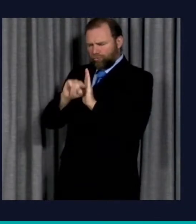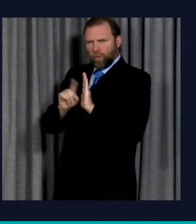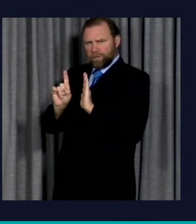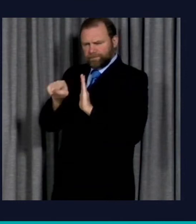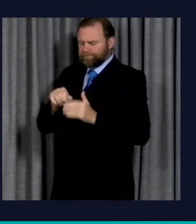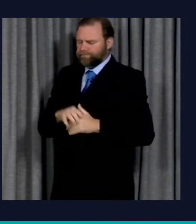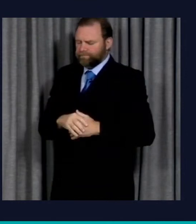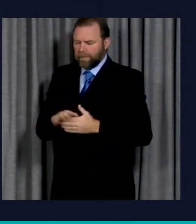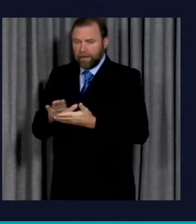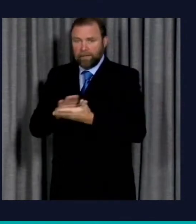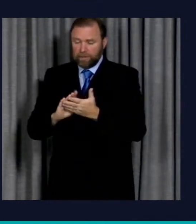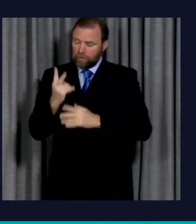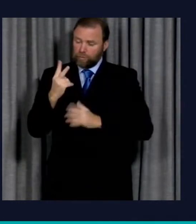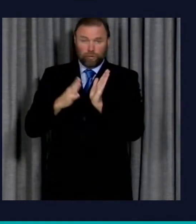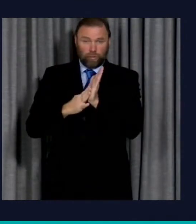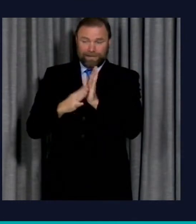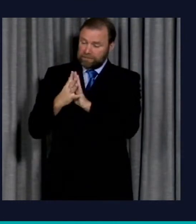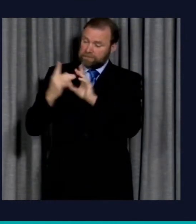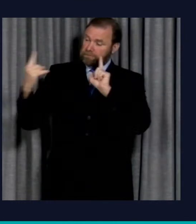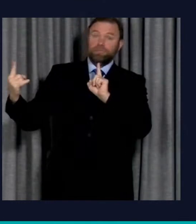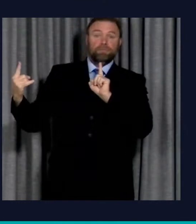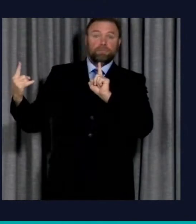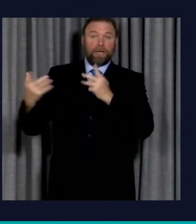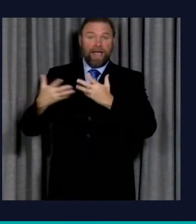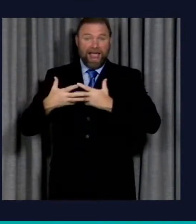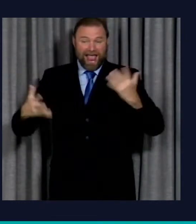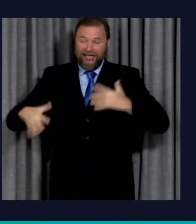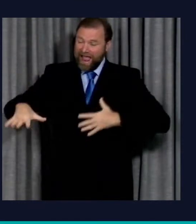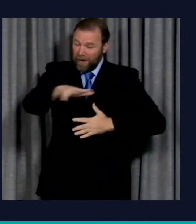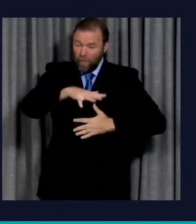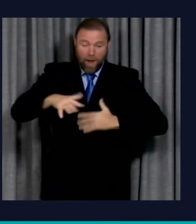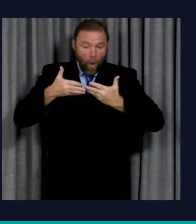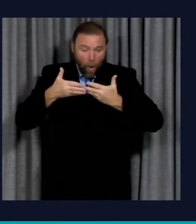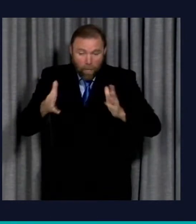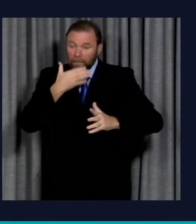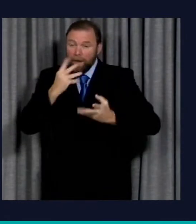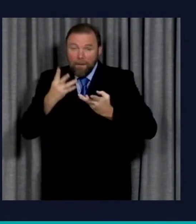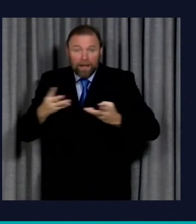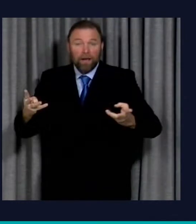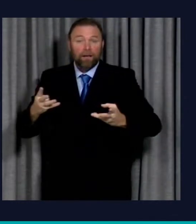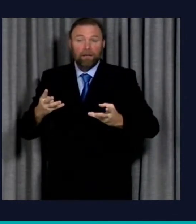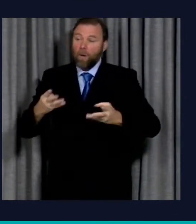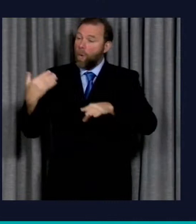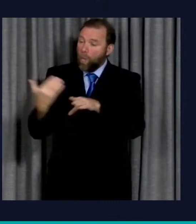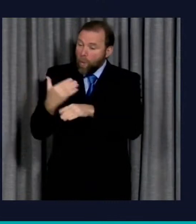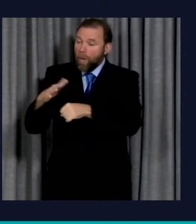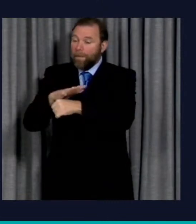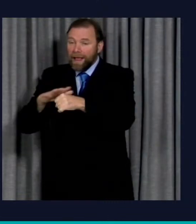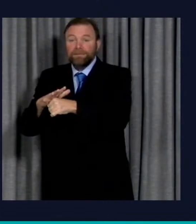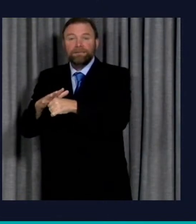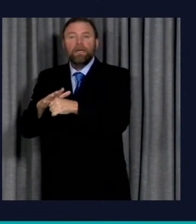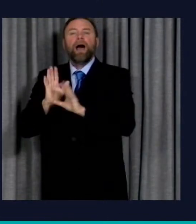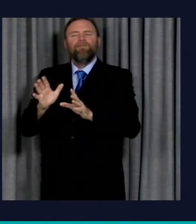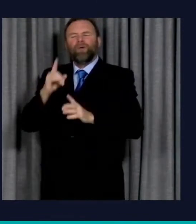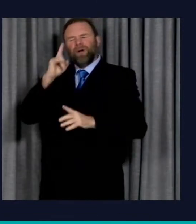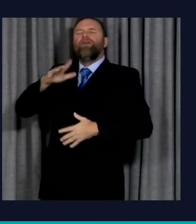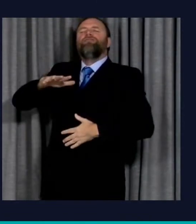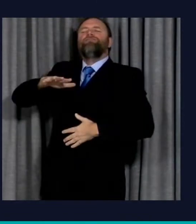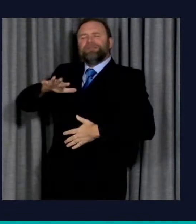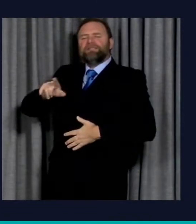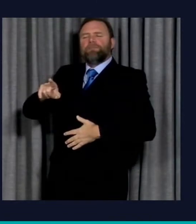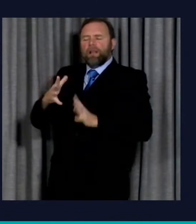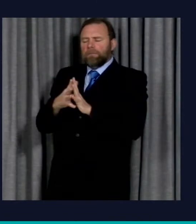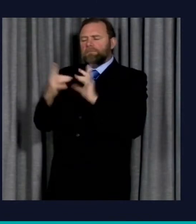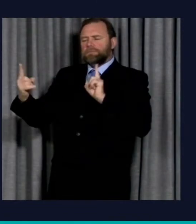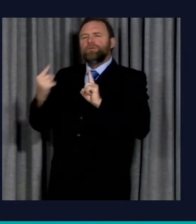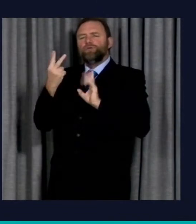social distancing in all premises open to the public and in workplaces, subject to that test of reasonable measures.